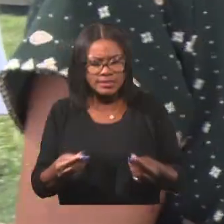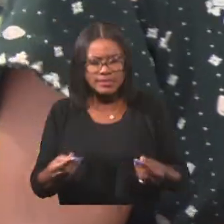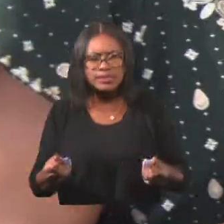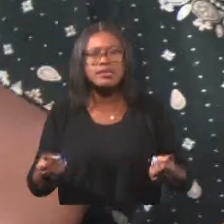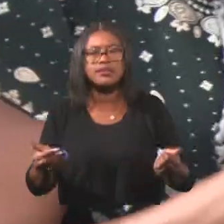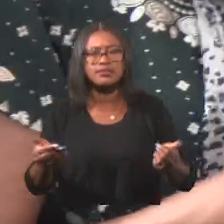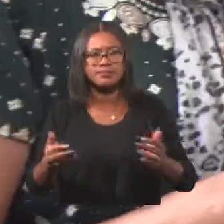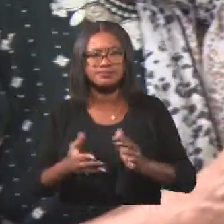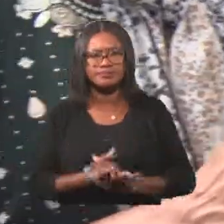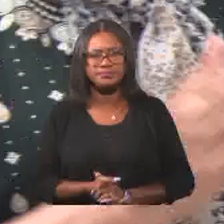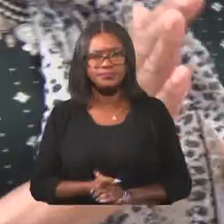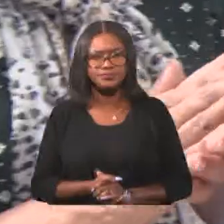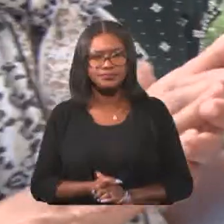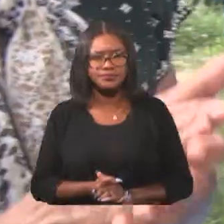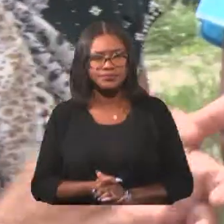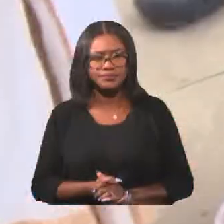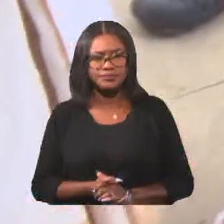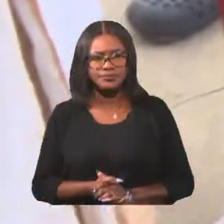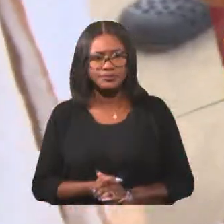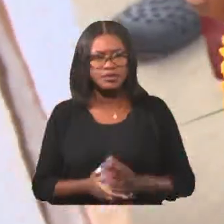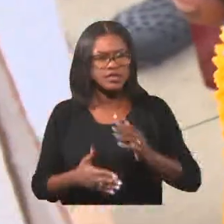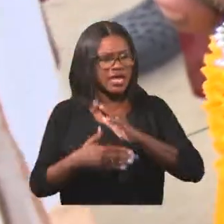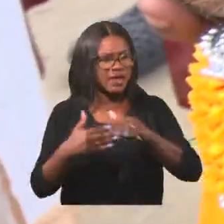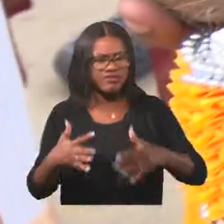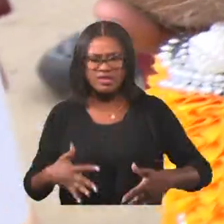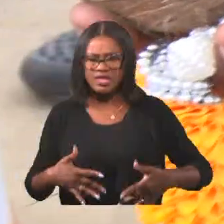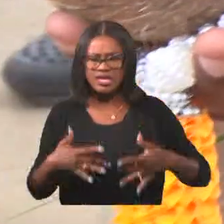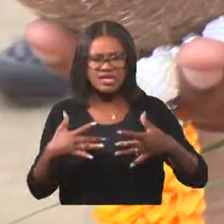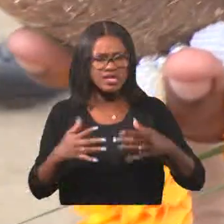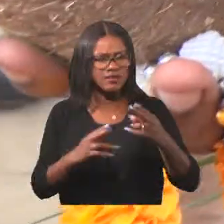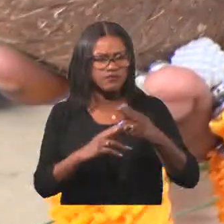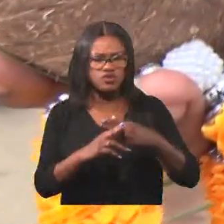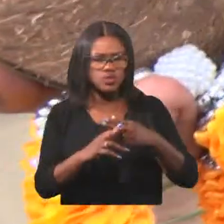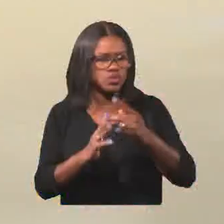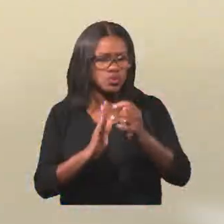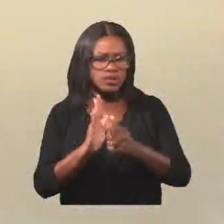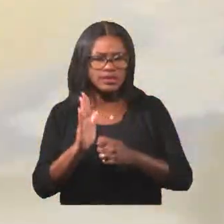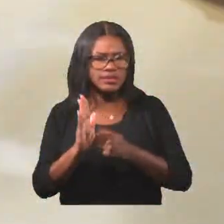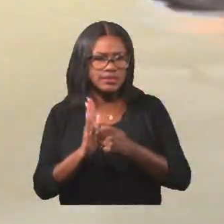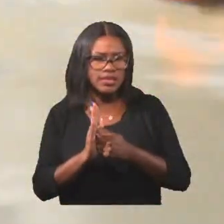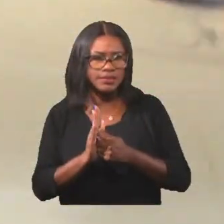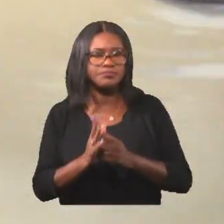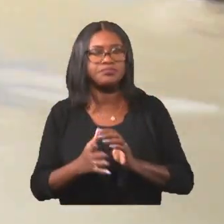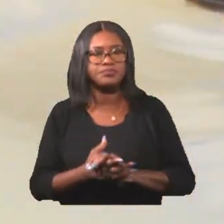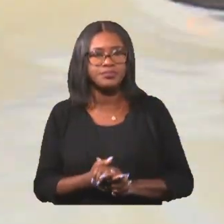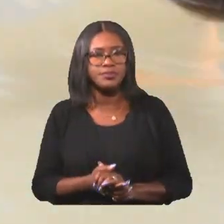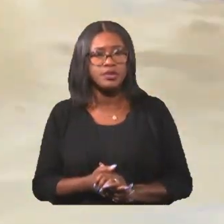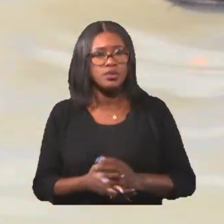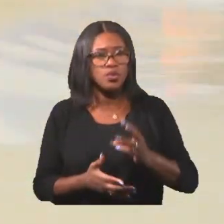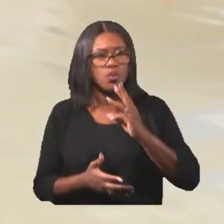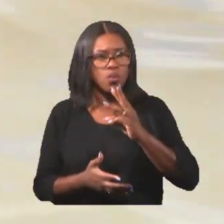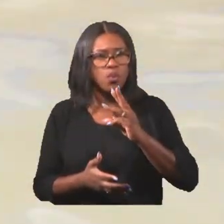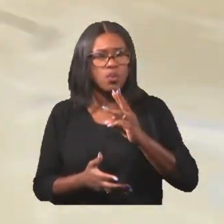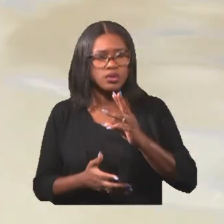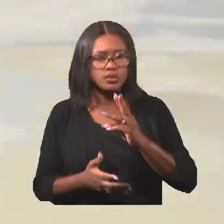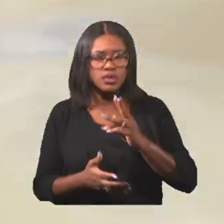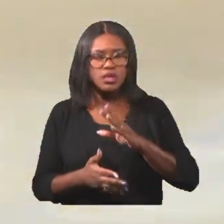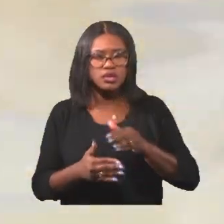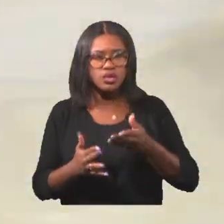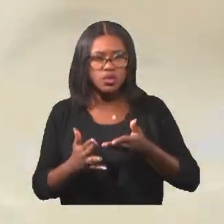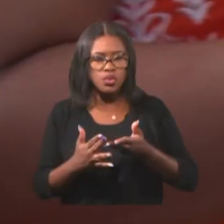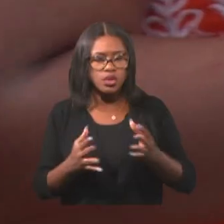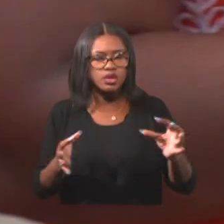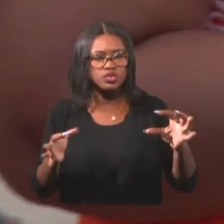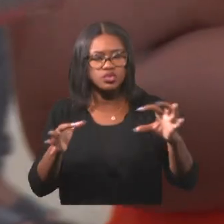back. Apart from underscoring that everything in life is temporary, there is also the belief that water is the medium that